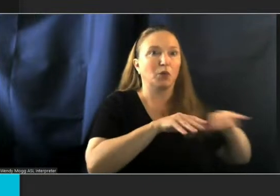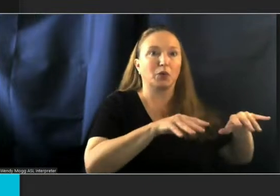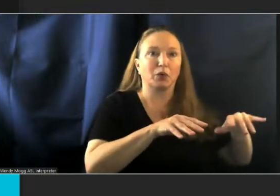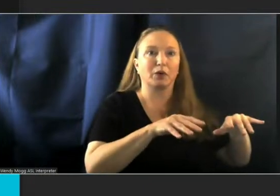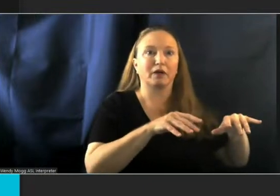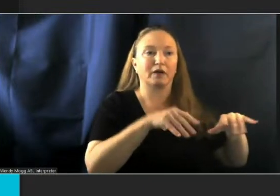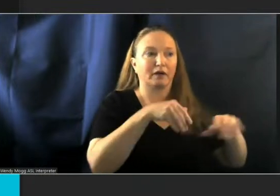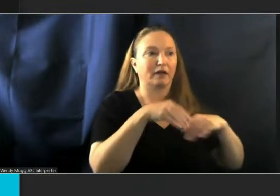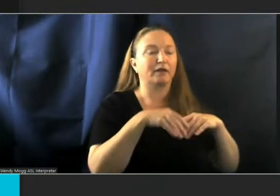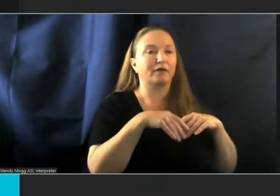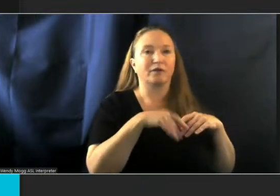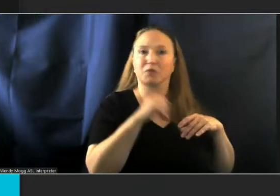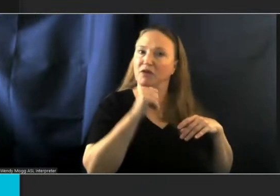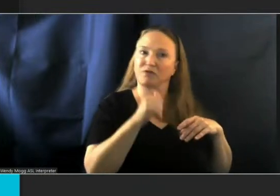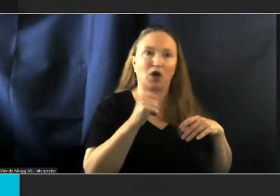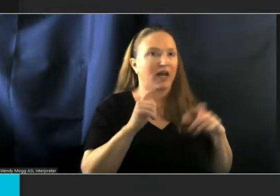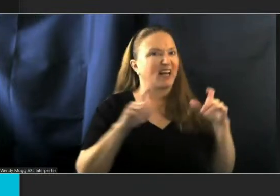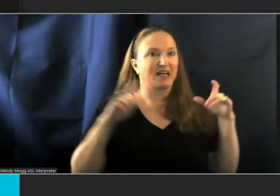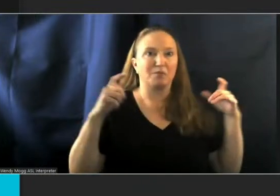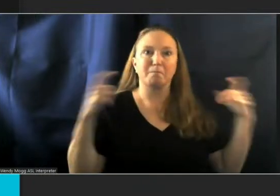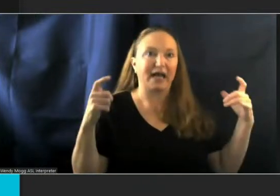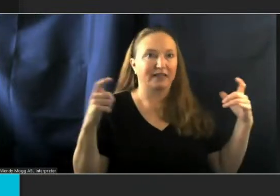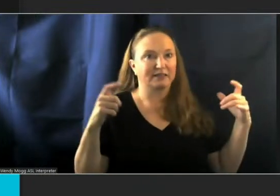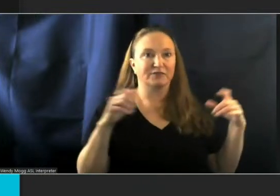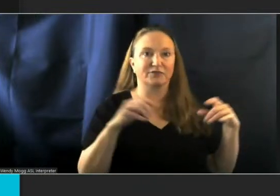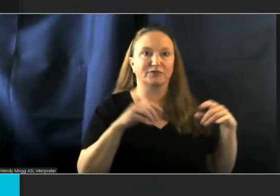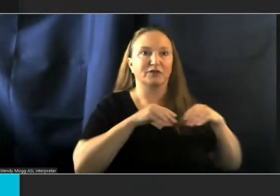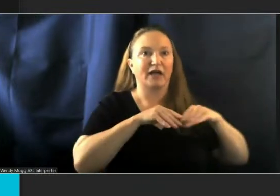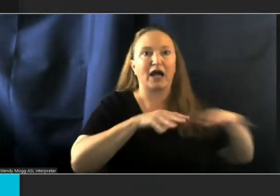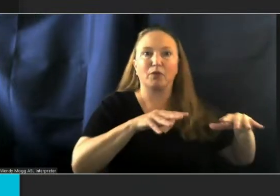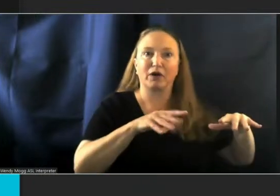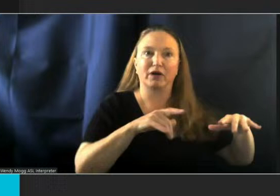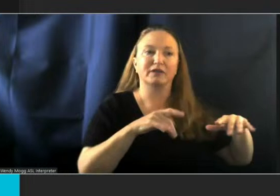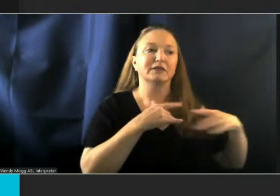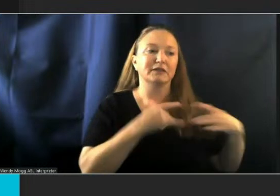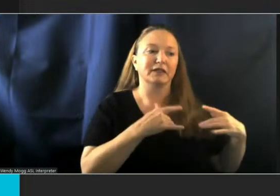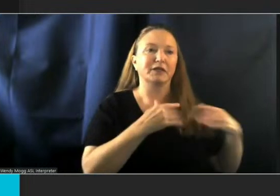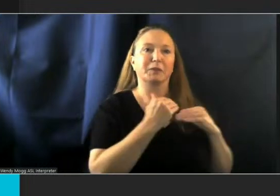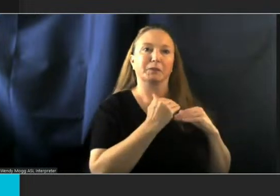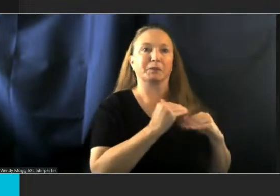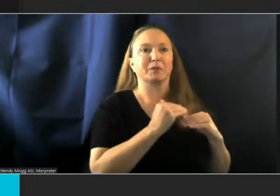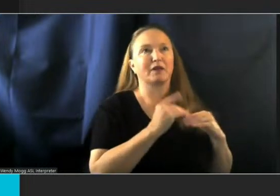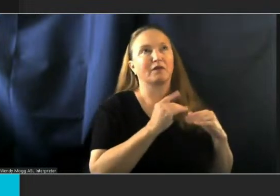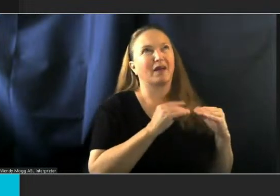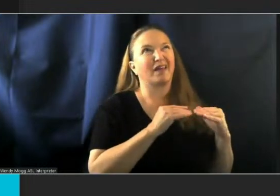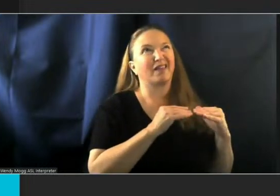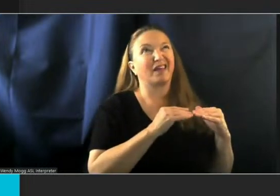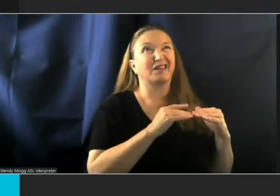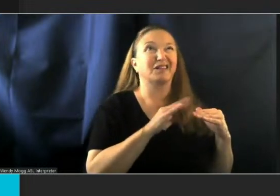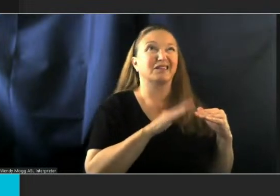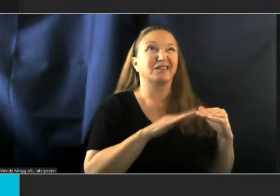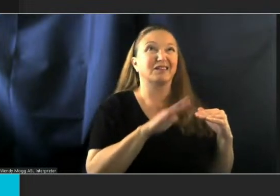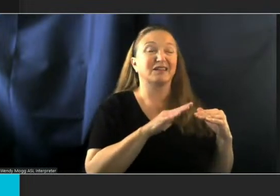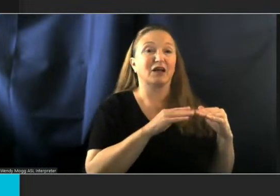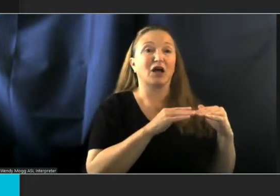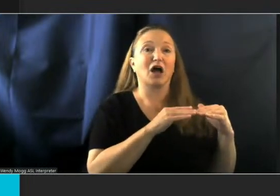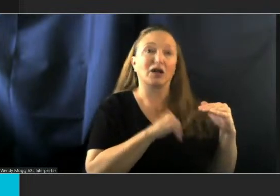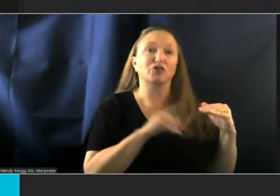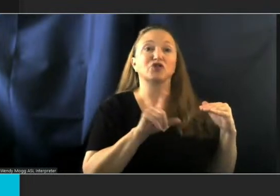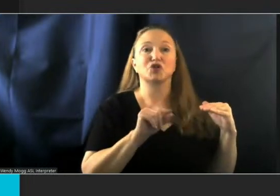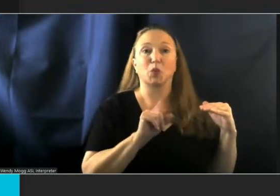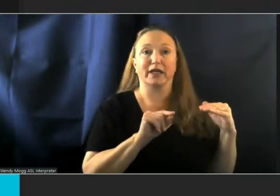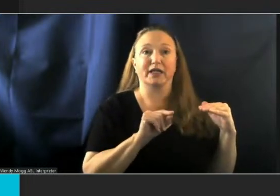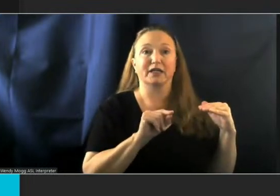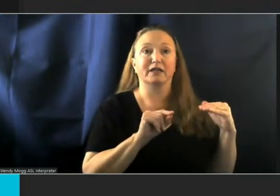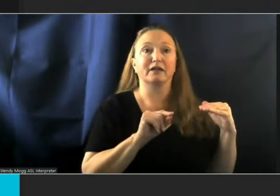had any massive outbreaks that we're aware of. They've generally been kept under, I'm just going to, by recall, say about the number 20